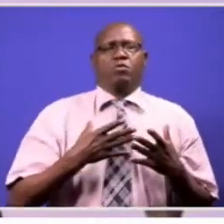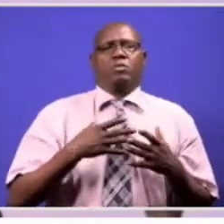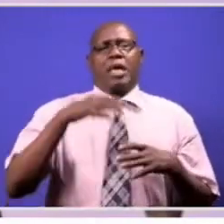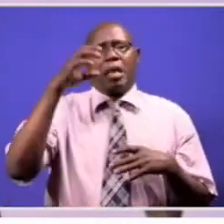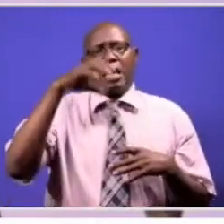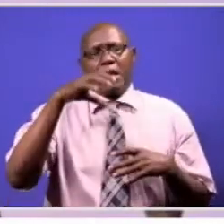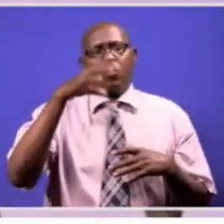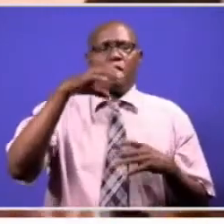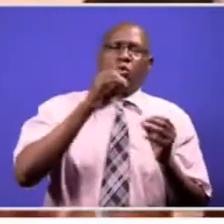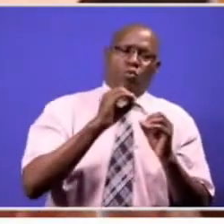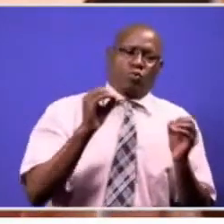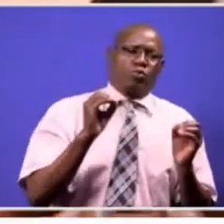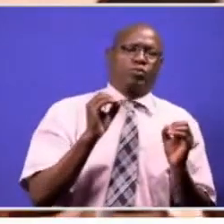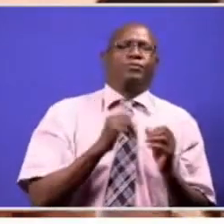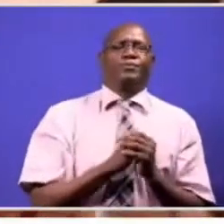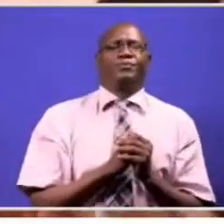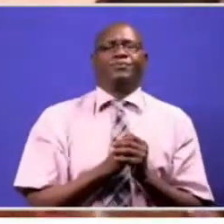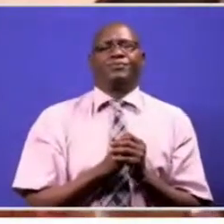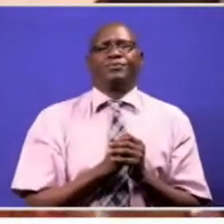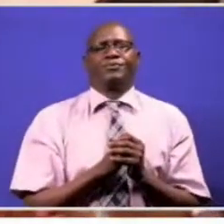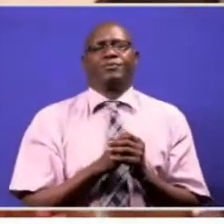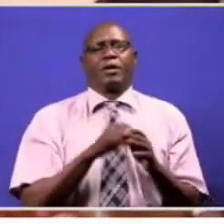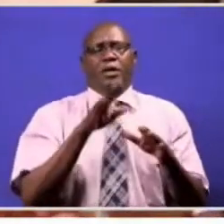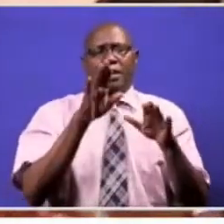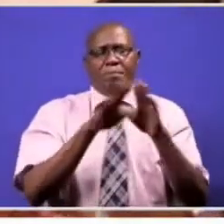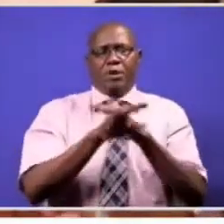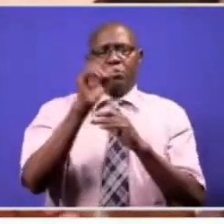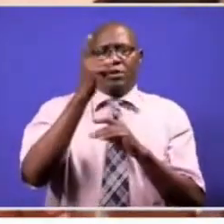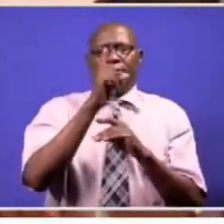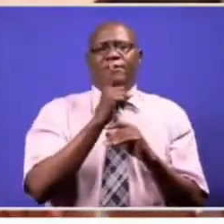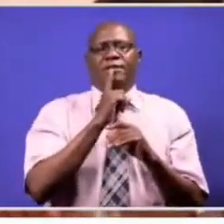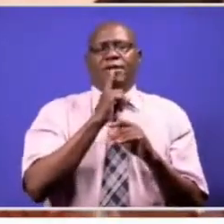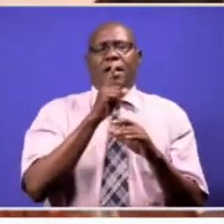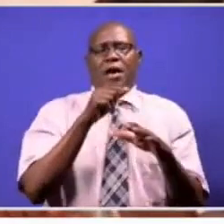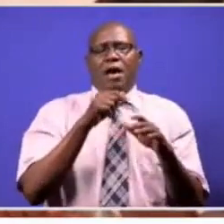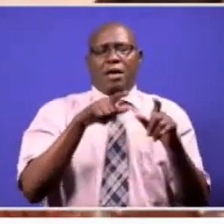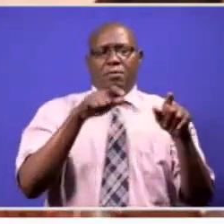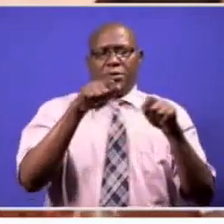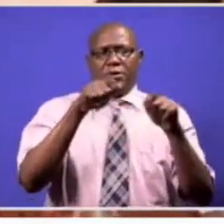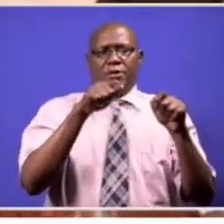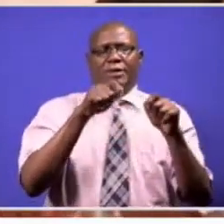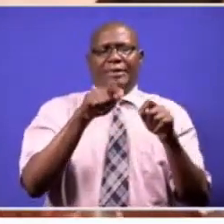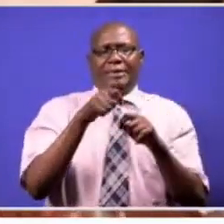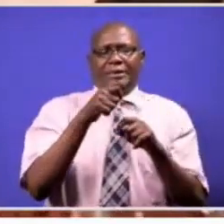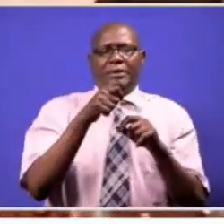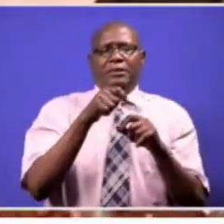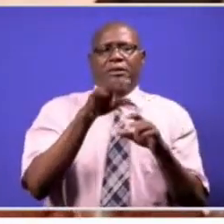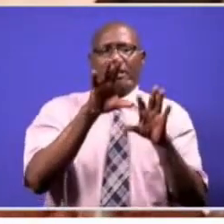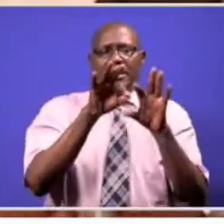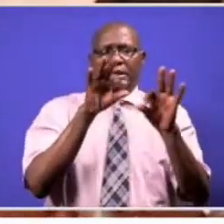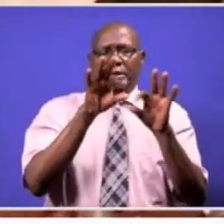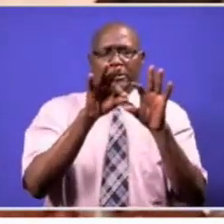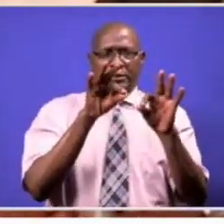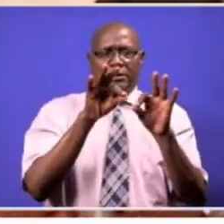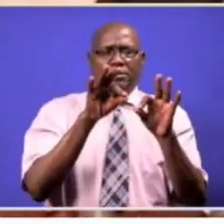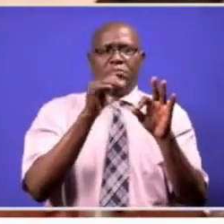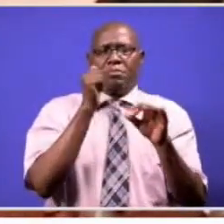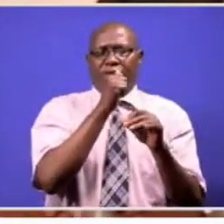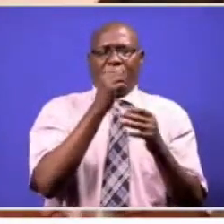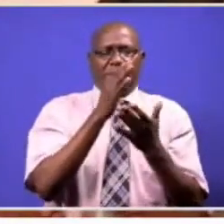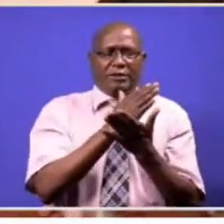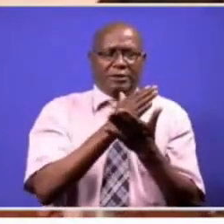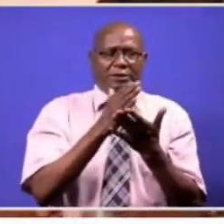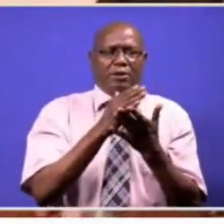or there is no rain. The Deputy President said the administration is keen on letting the private sector to grow and create wealth without